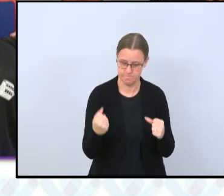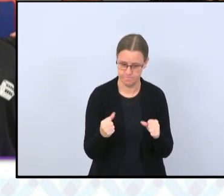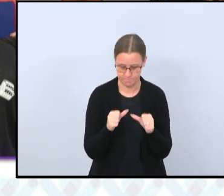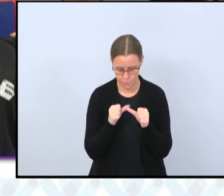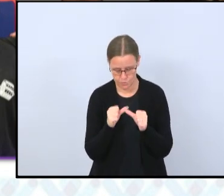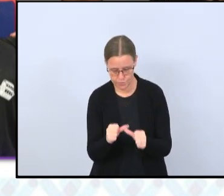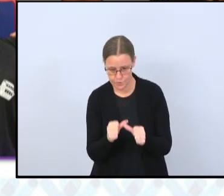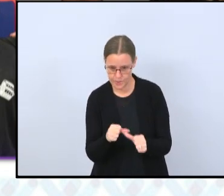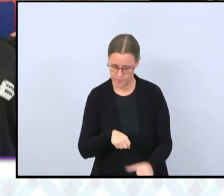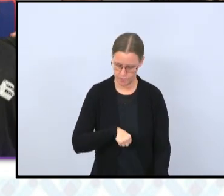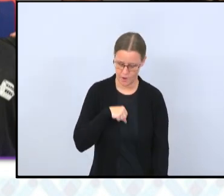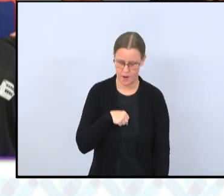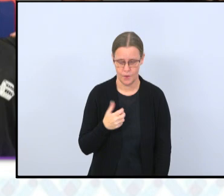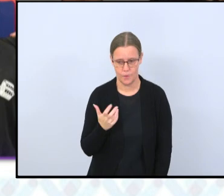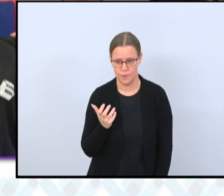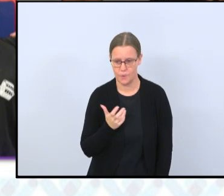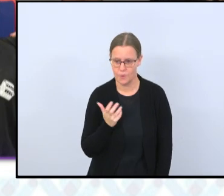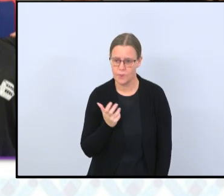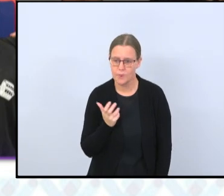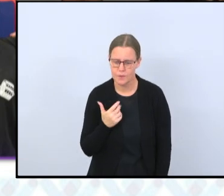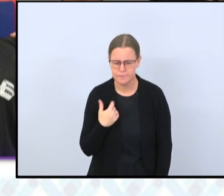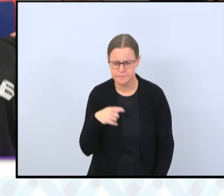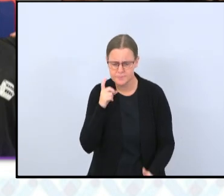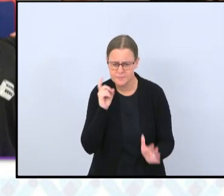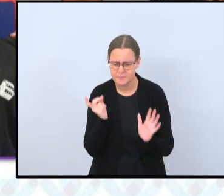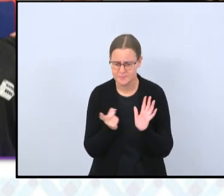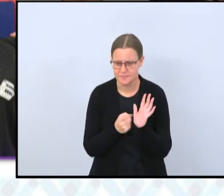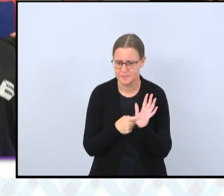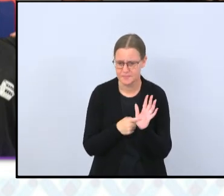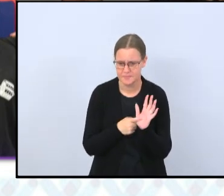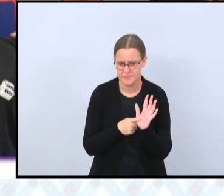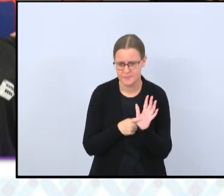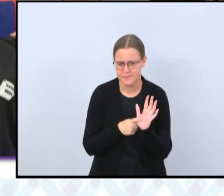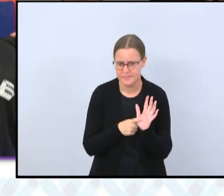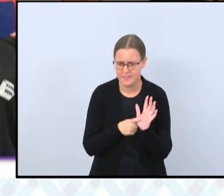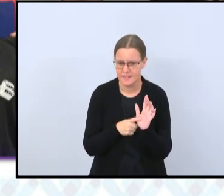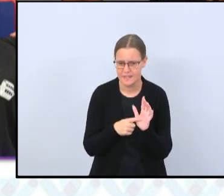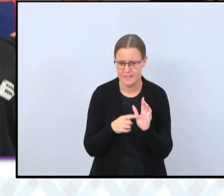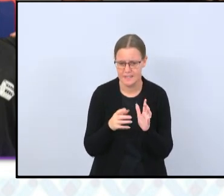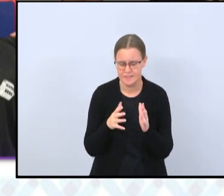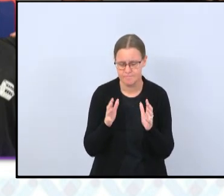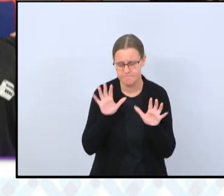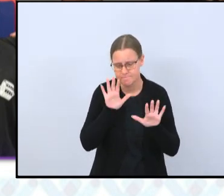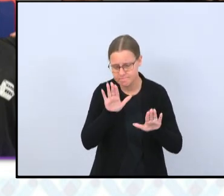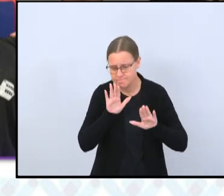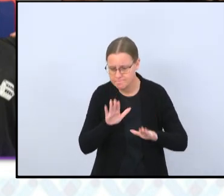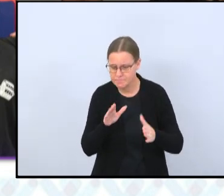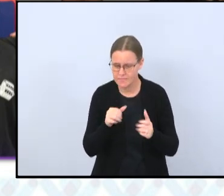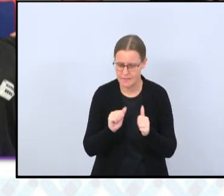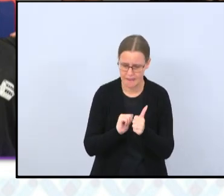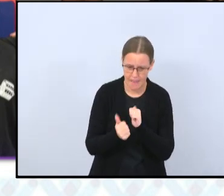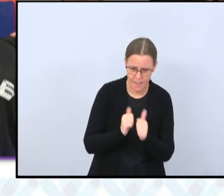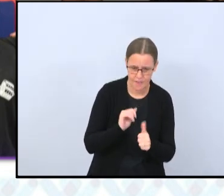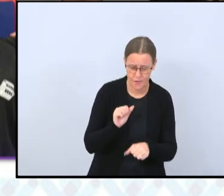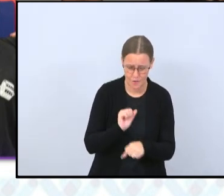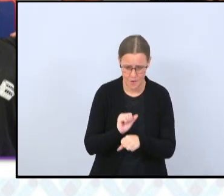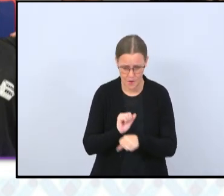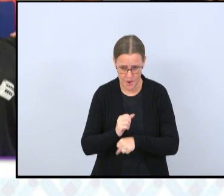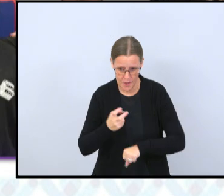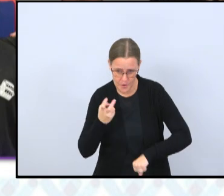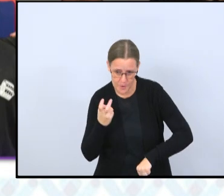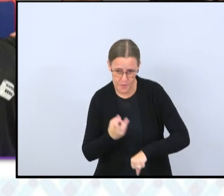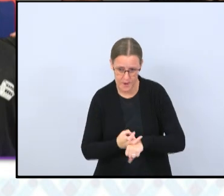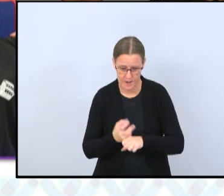pride. Please join me in recognizing these outstanding student athletes for their hard work, dedication, and power